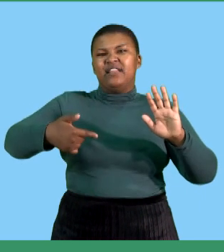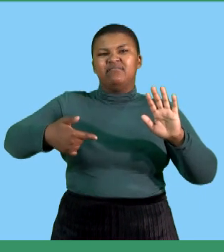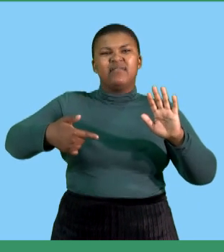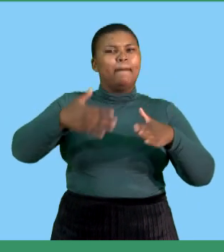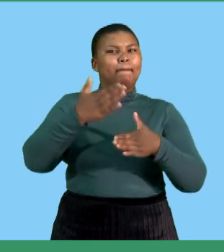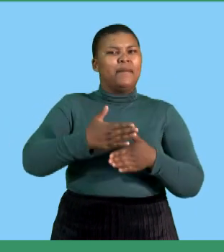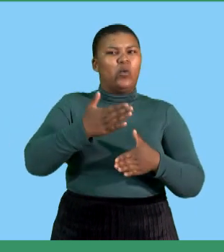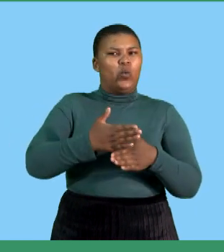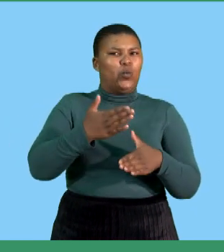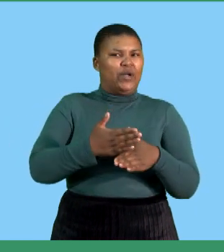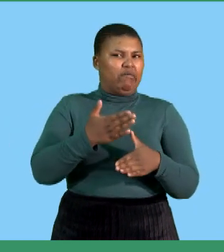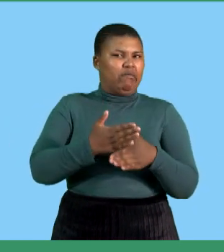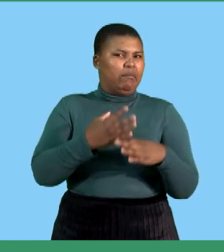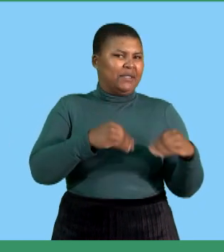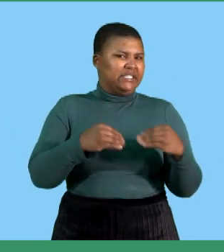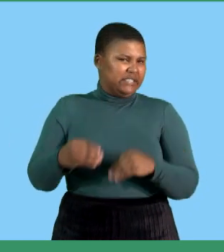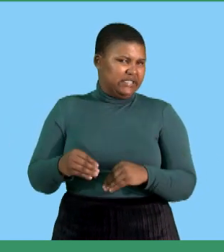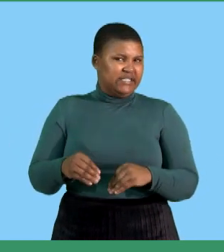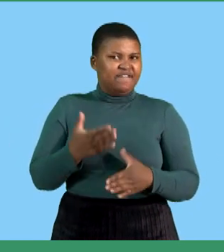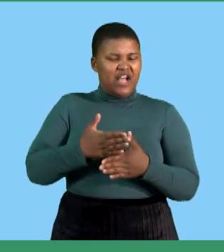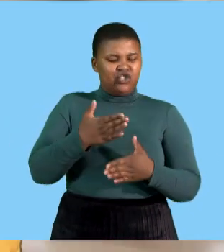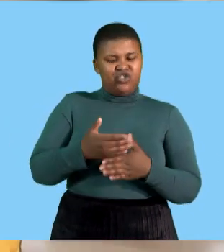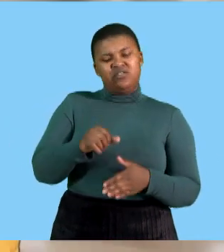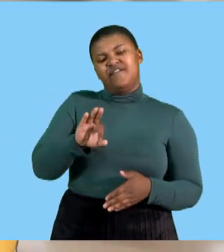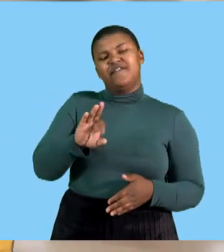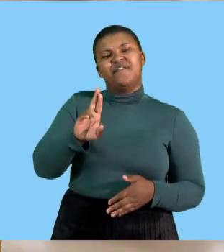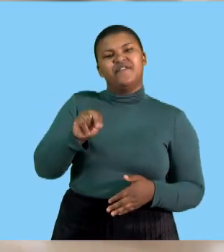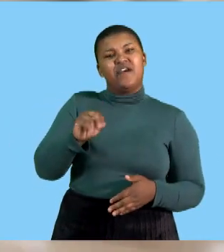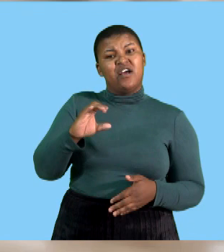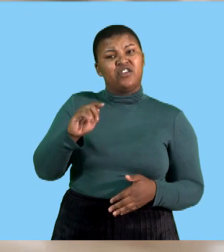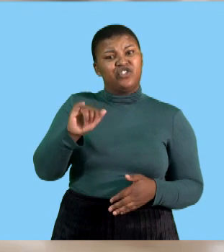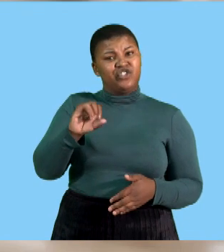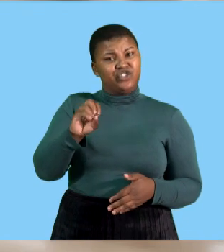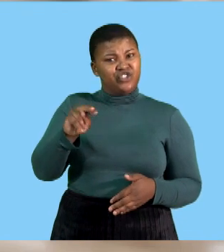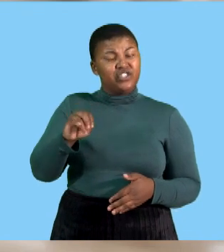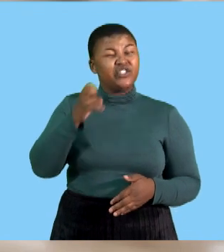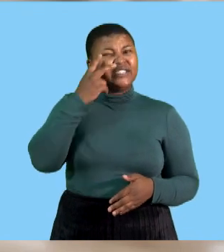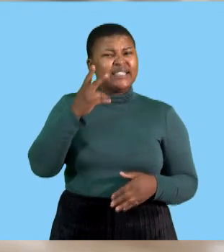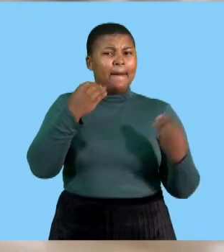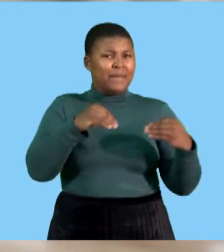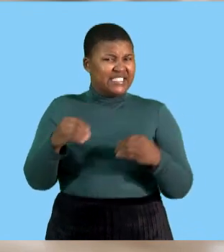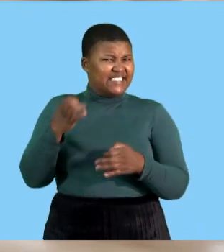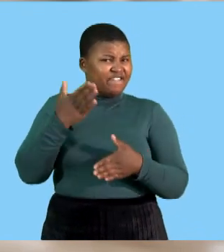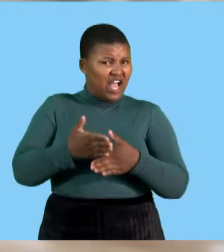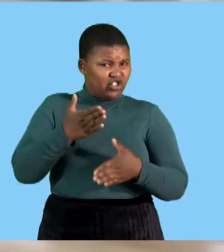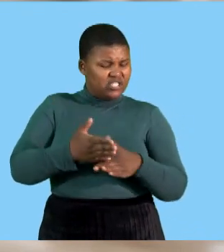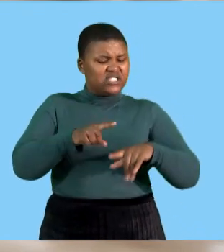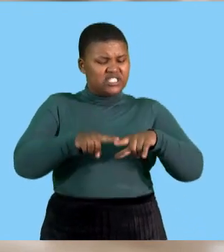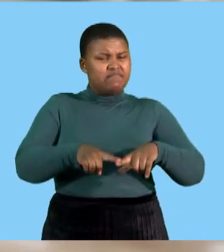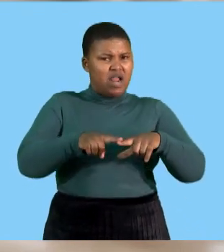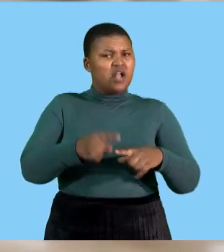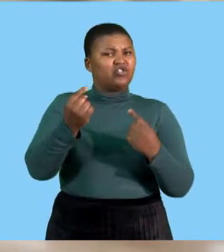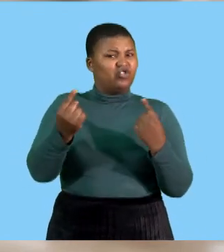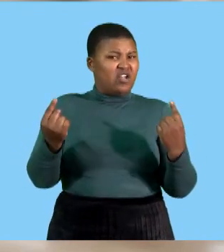we look at the interrelationship between the business functions, we will see that the business functions are quite dependent on each